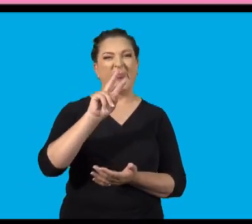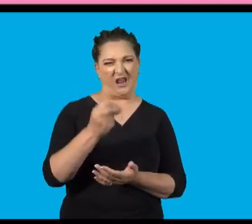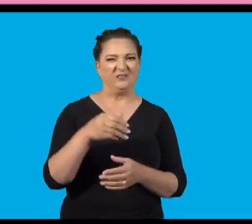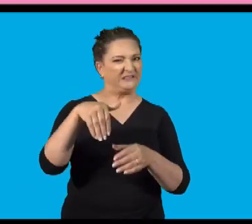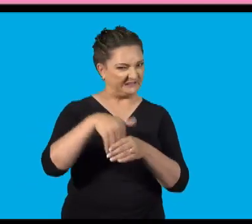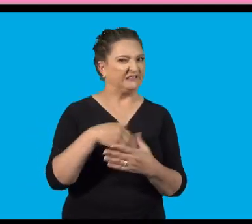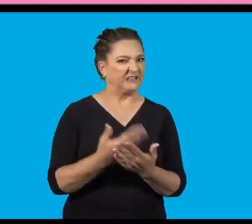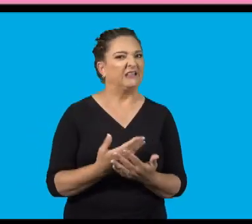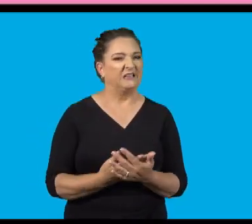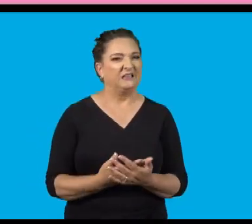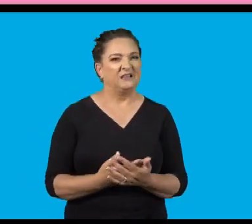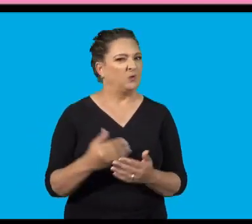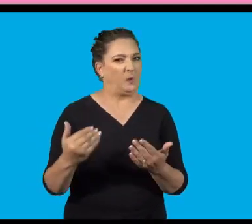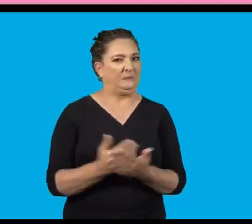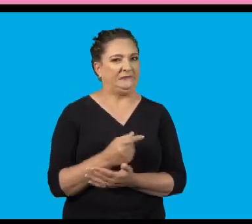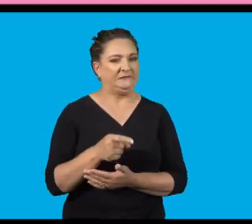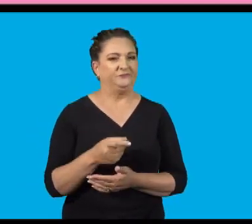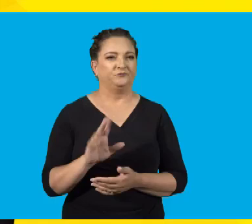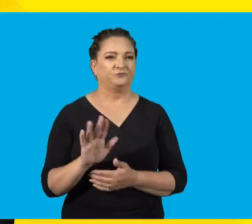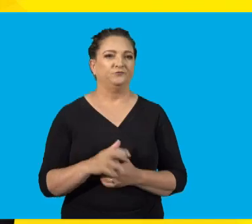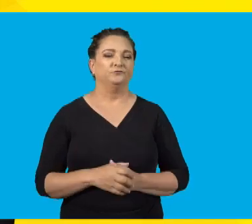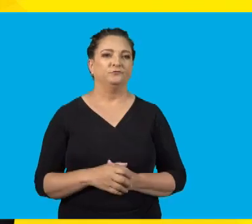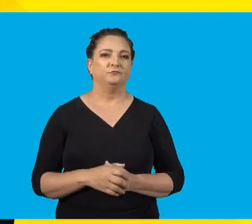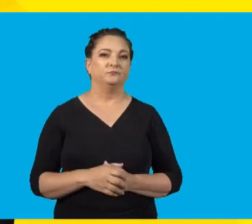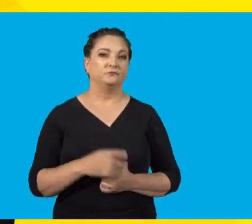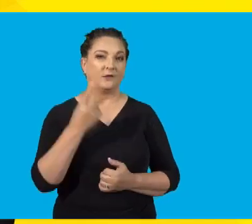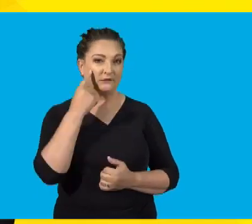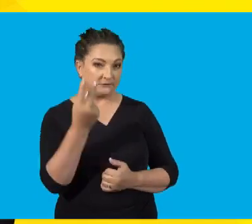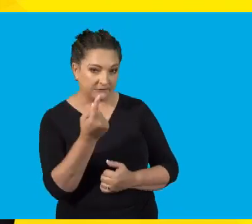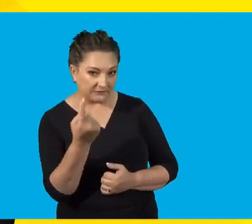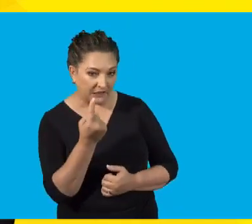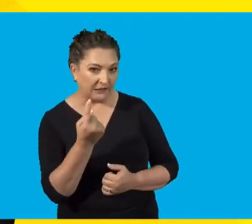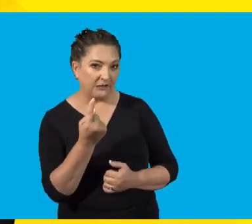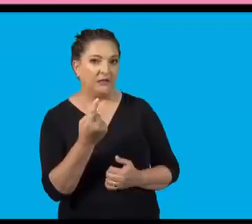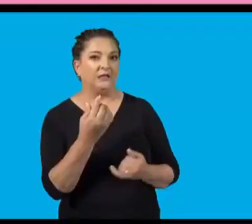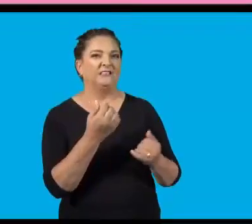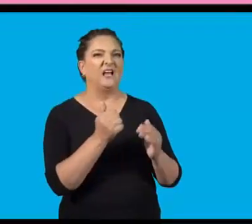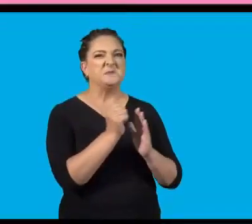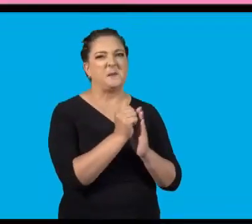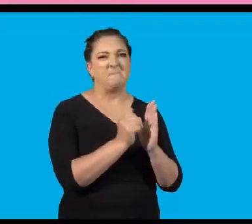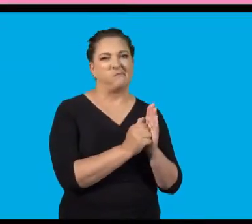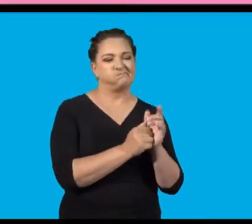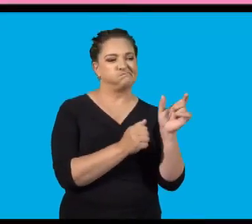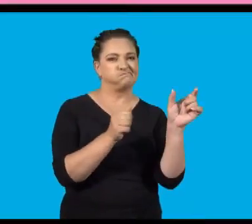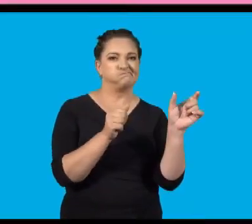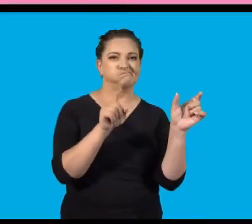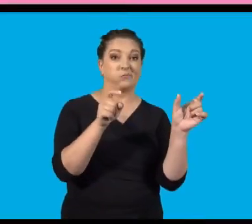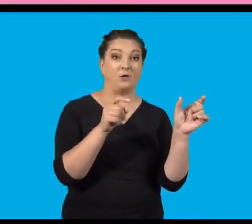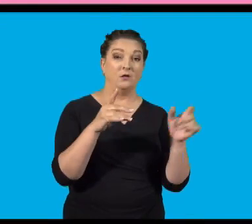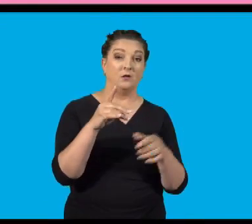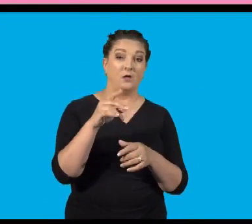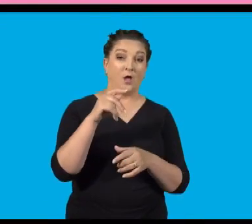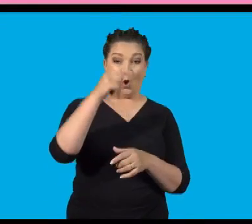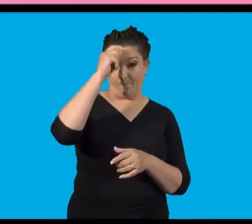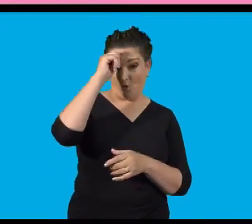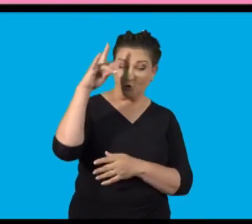pronoun also included in concord, all right? Don't miss that. So let's quickly look at singular subjects, which is this little block